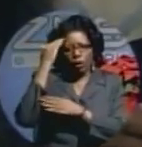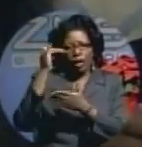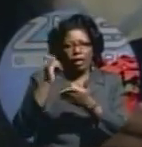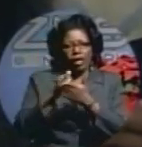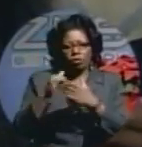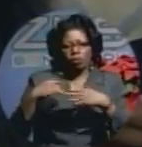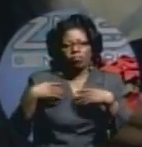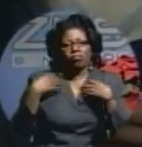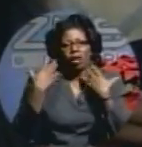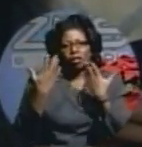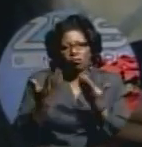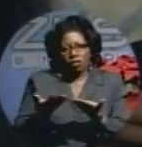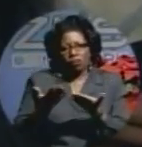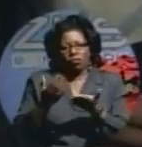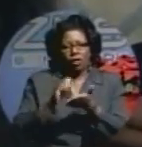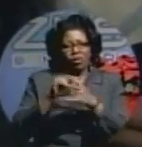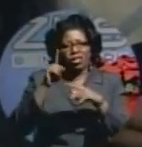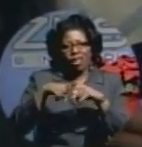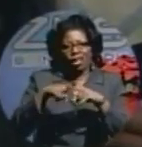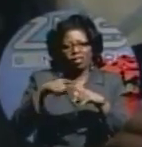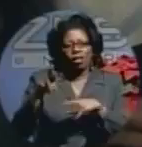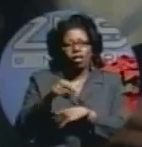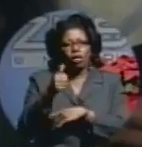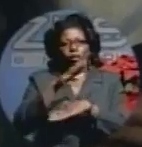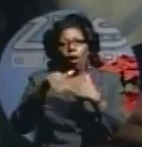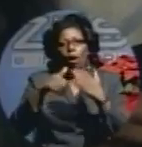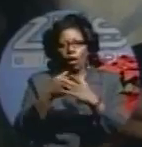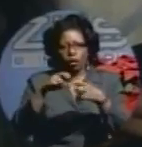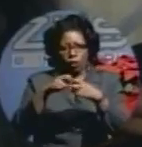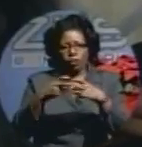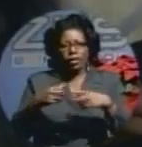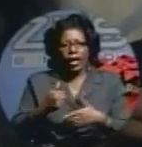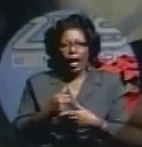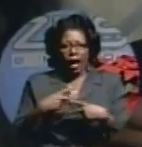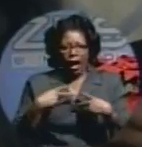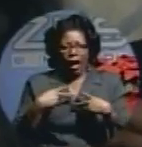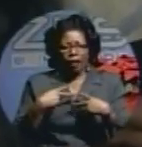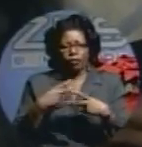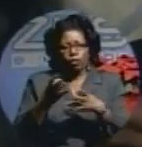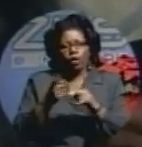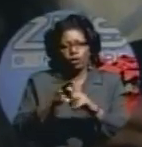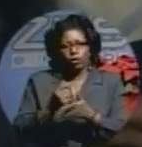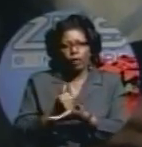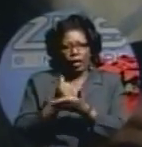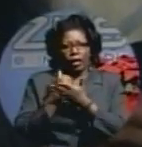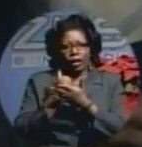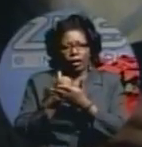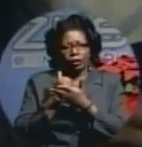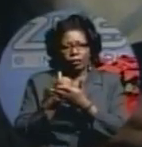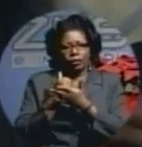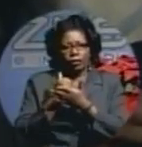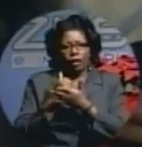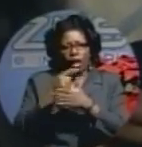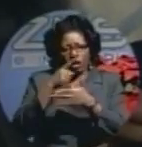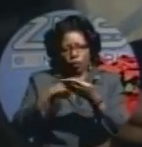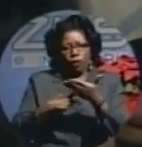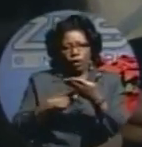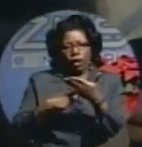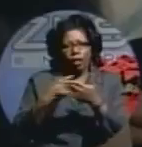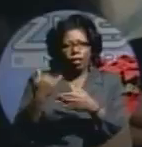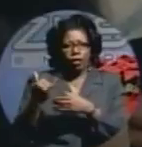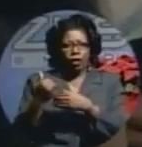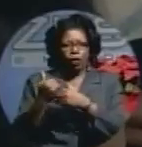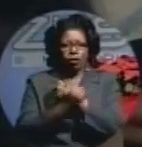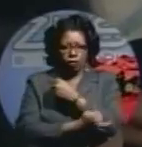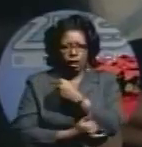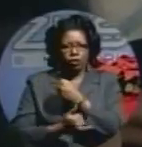admit that it can't solve all the problems that they have. We want to assist. within the framework of what the country can afford.